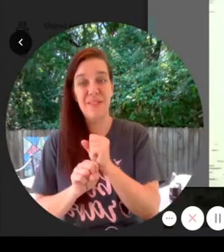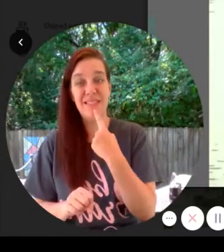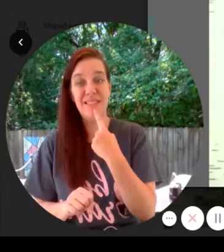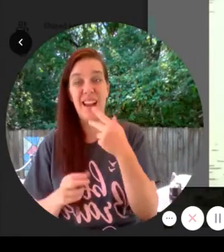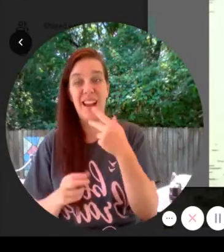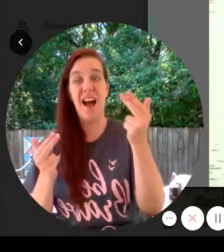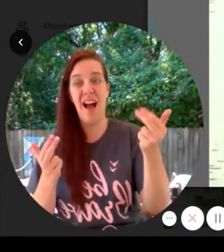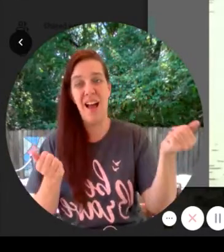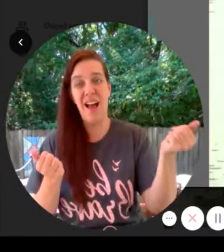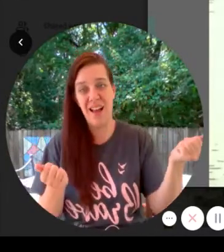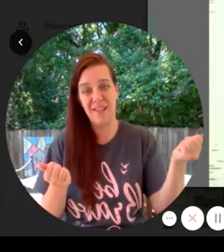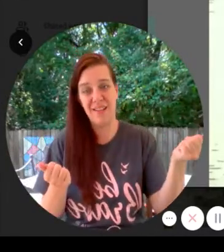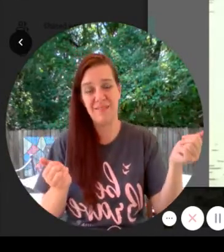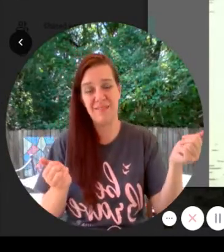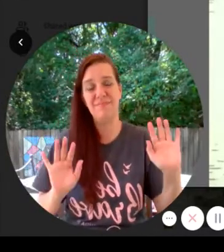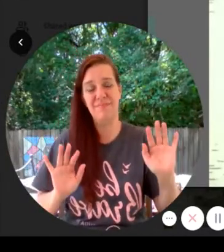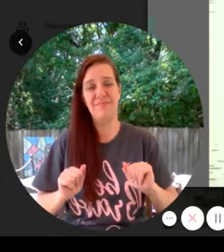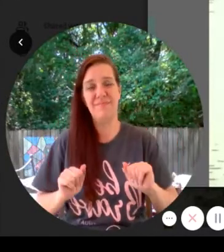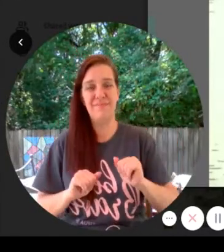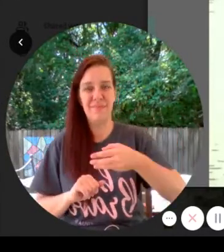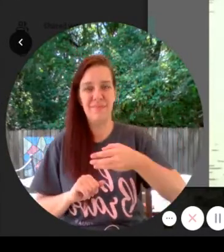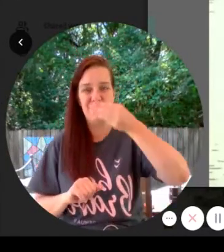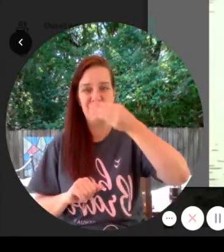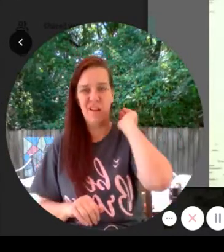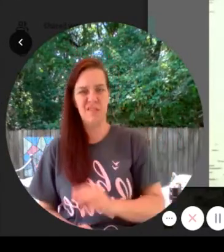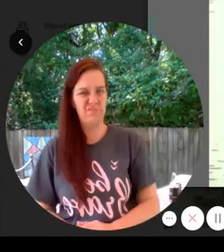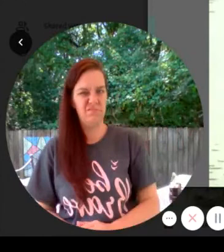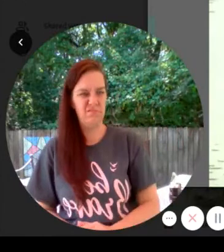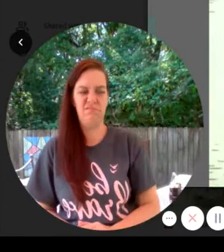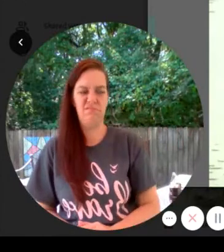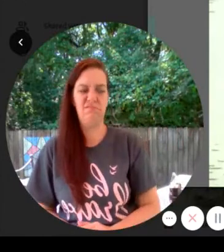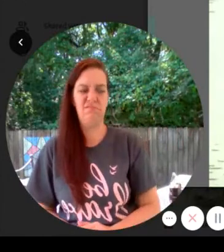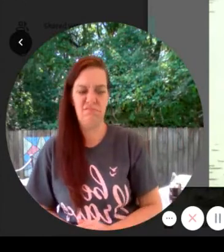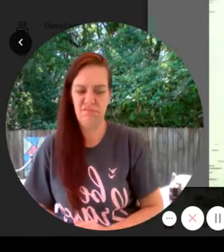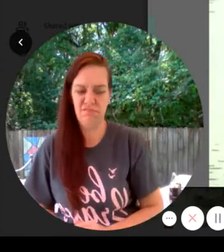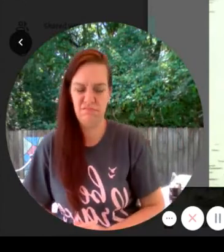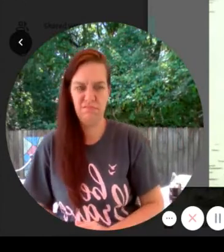ha. Miles grimaced